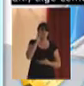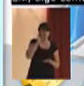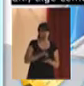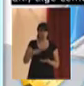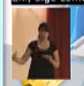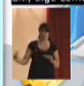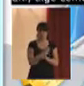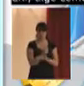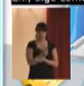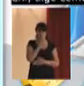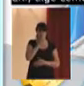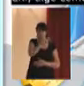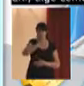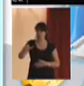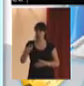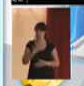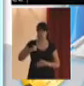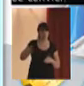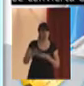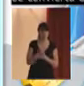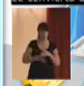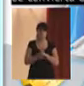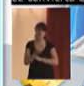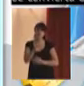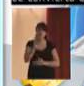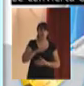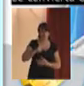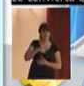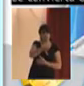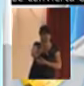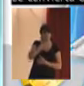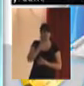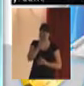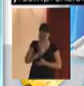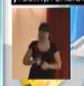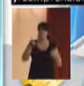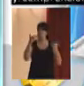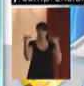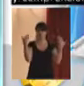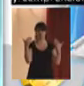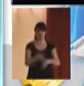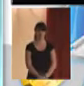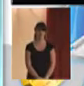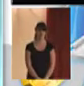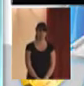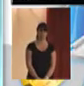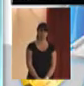to DRT for all for this wonderful conf, could be something that is more legible for all. Thank you very much.